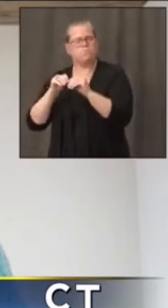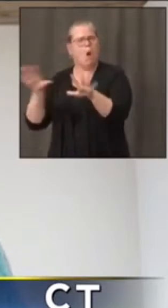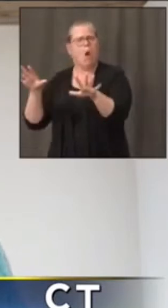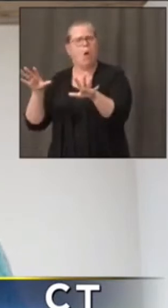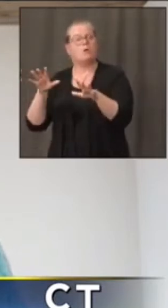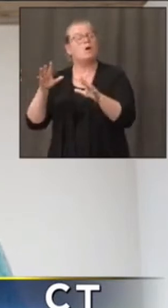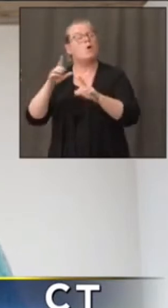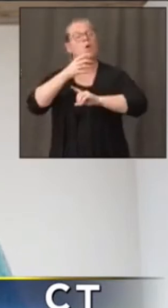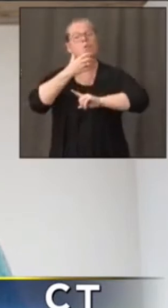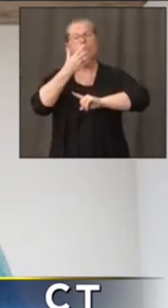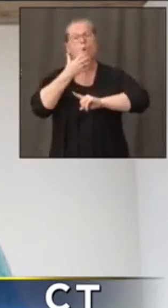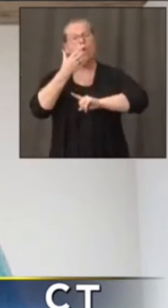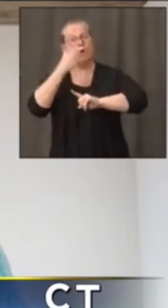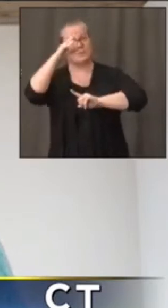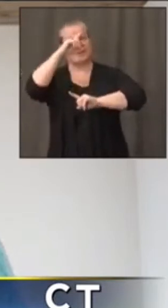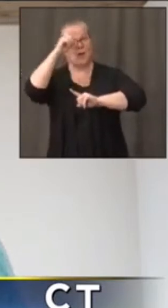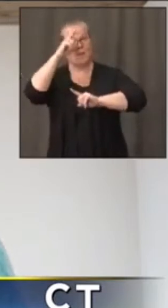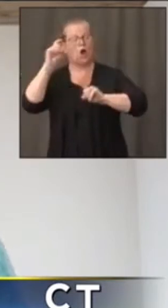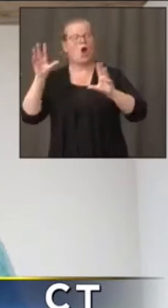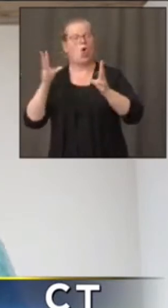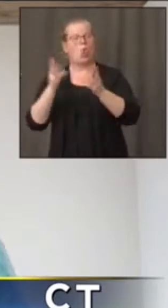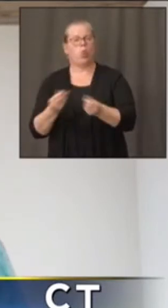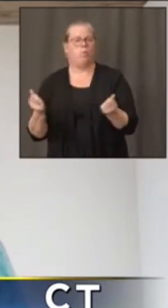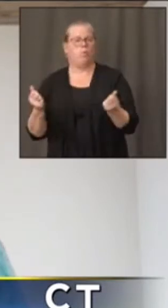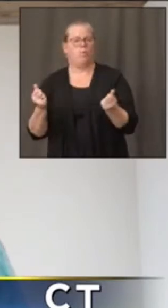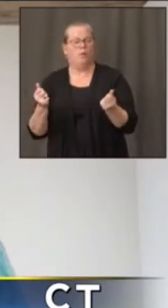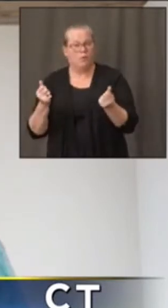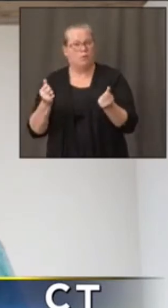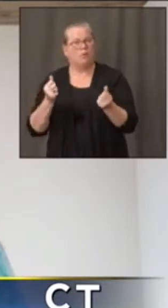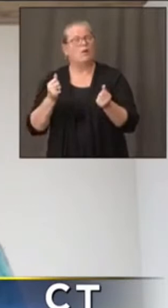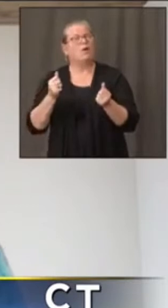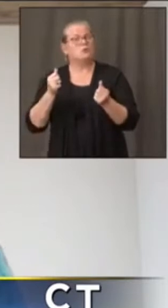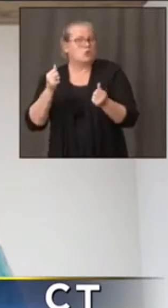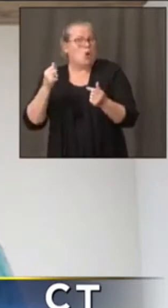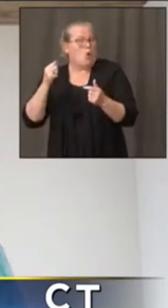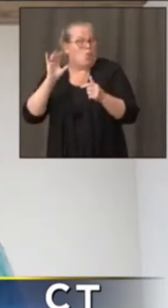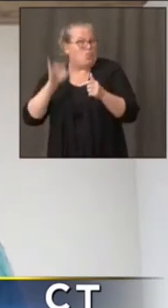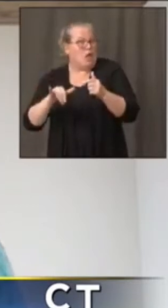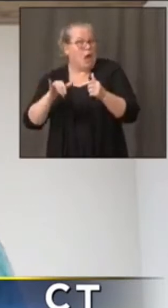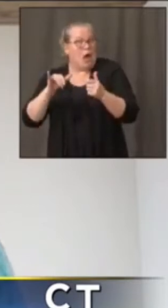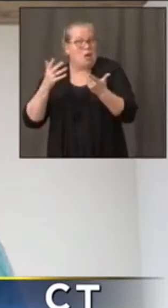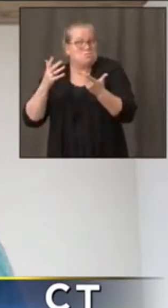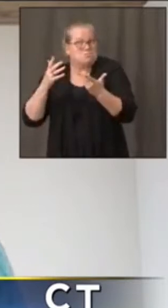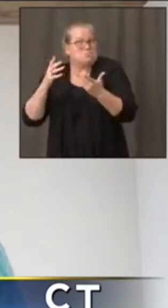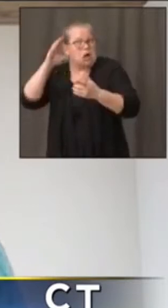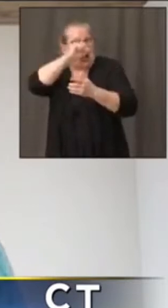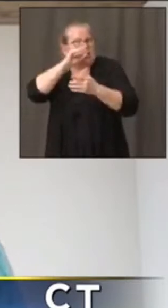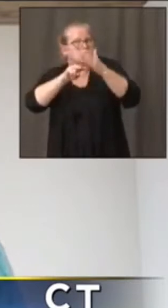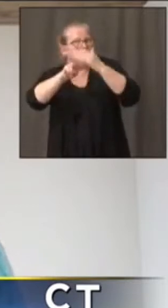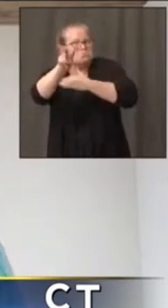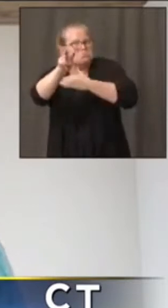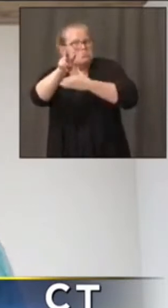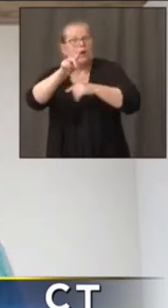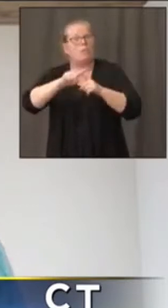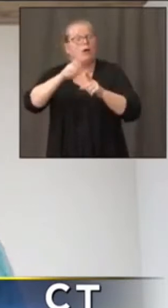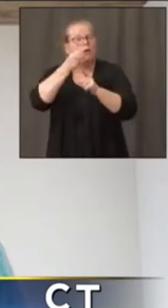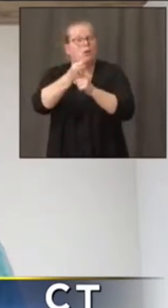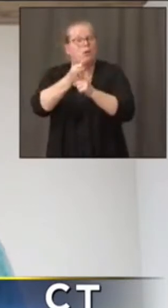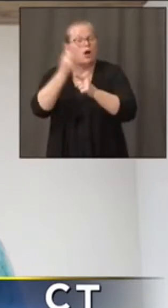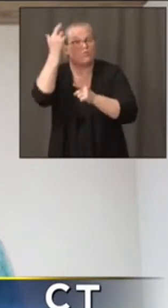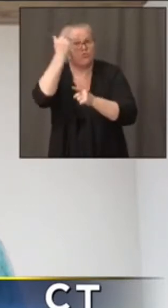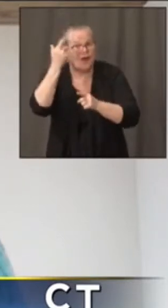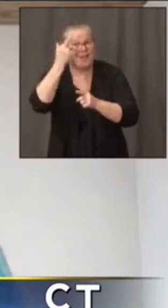virus is not influencer and we're seeing levels of transmission which are higher than what we